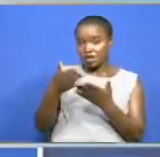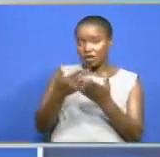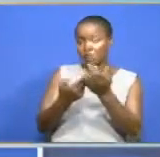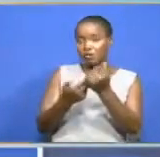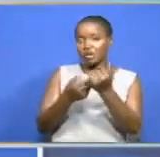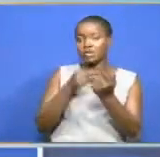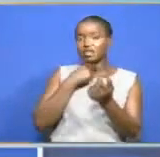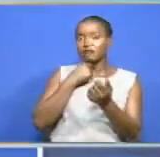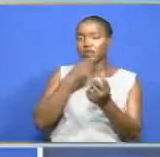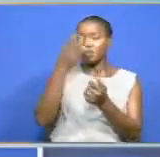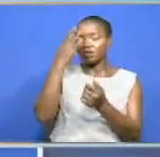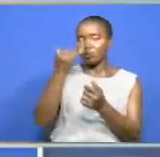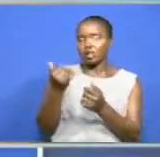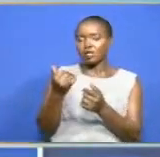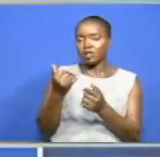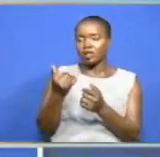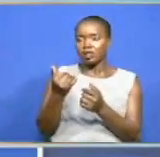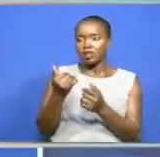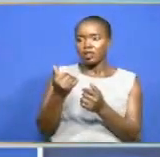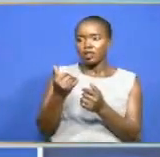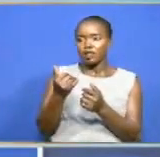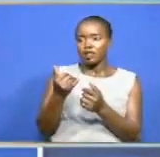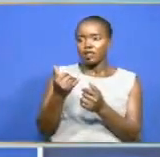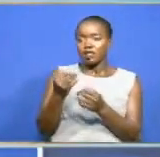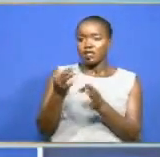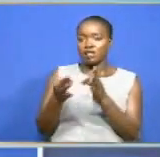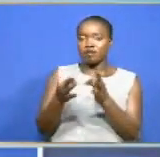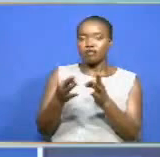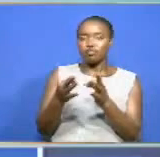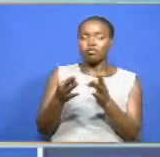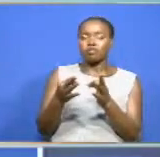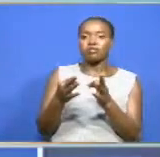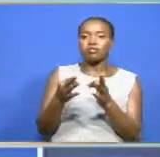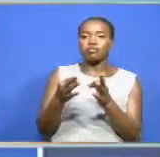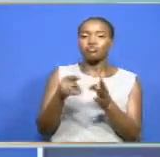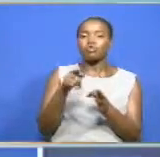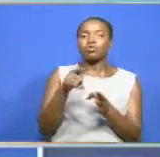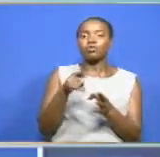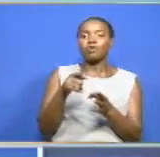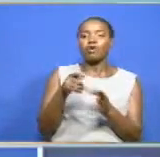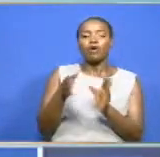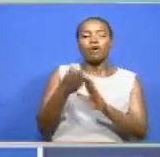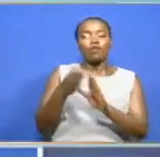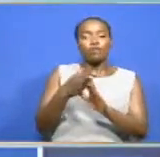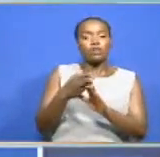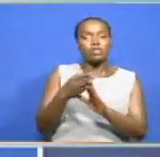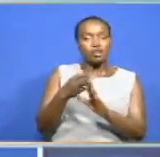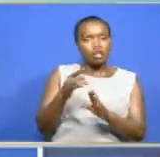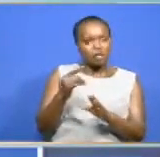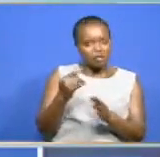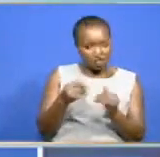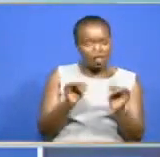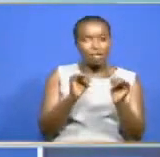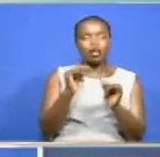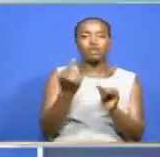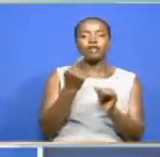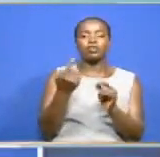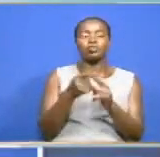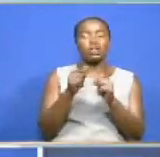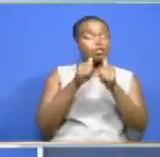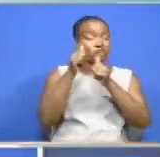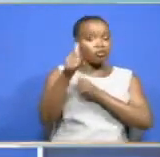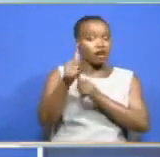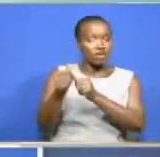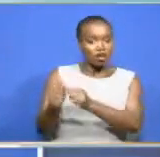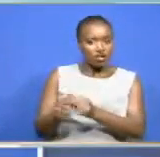partnerships, because we know that, as the saying goes, if you want to go fast, go alone, but if you want to go far, go together. So actually,